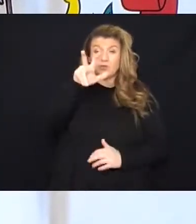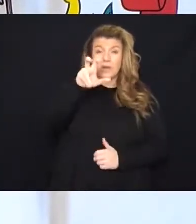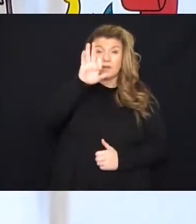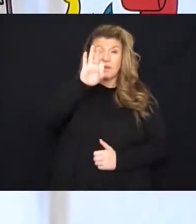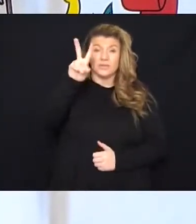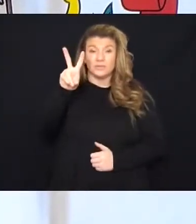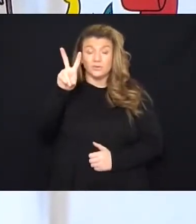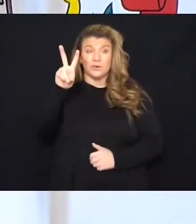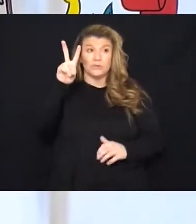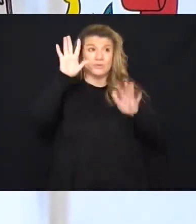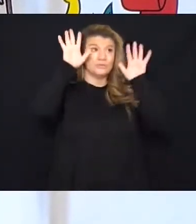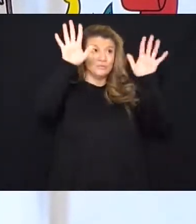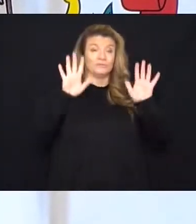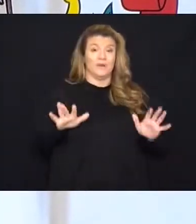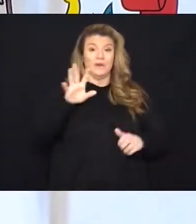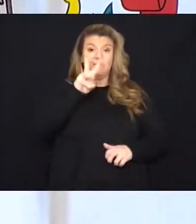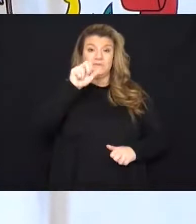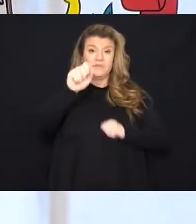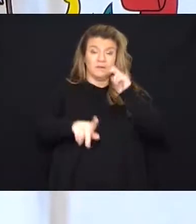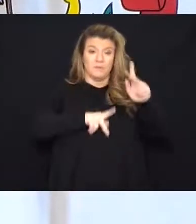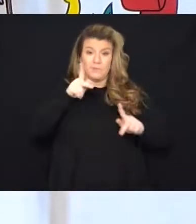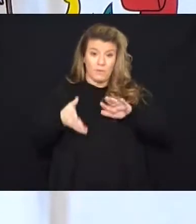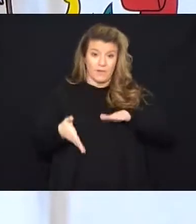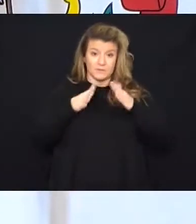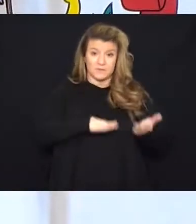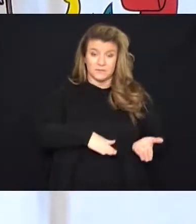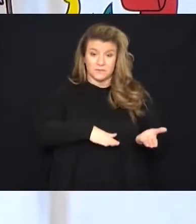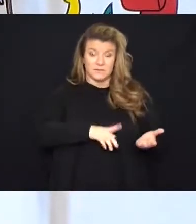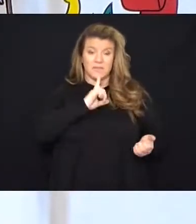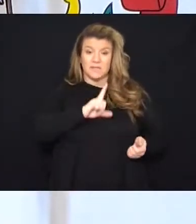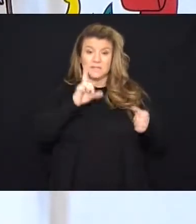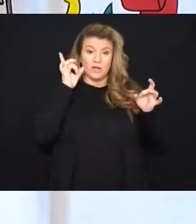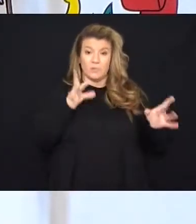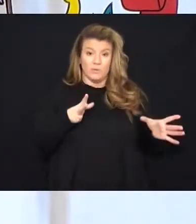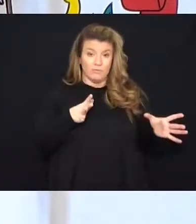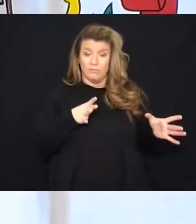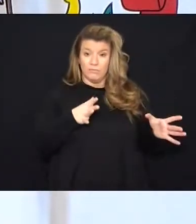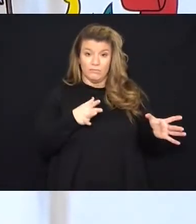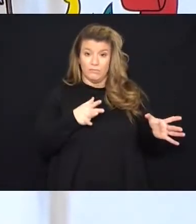5,392 great West Virginians we've lost. It's terrible. It's just terrible.